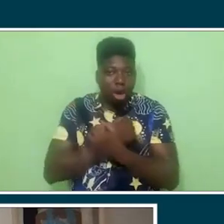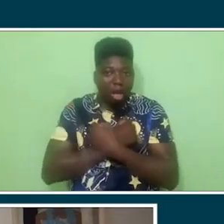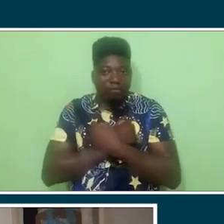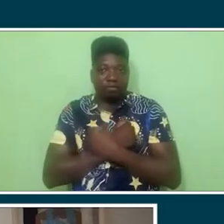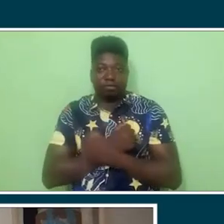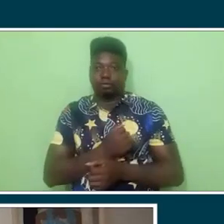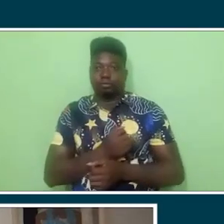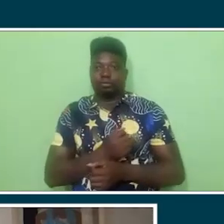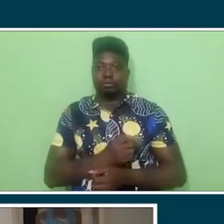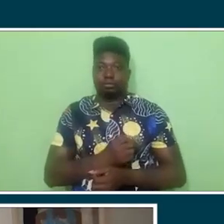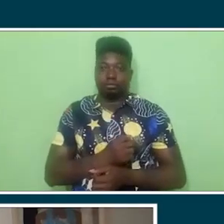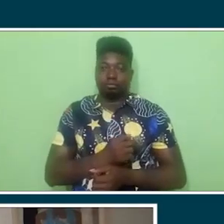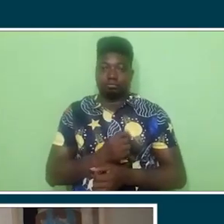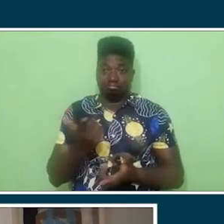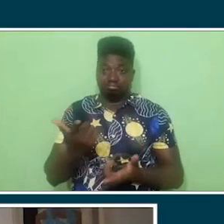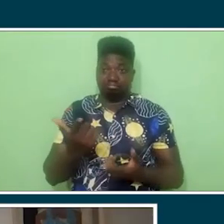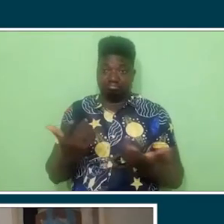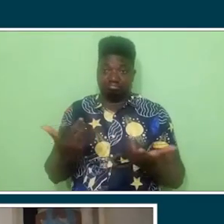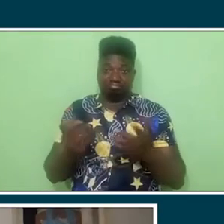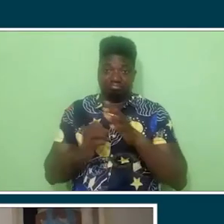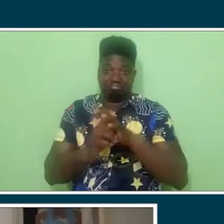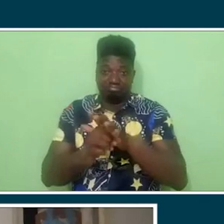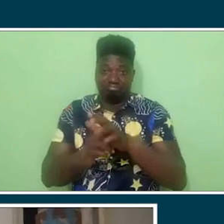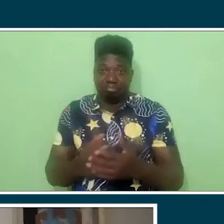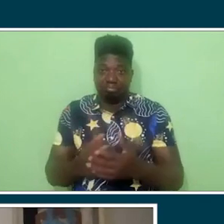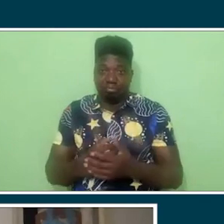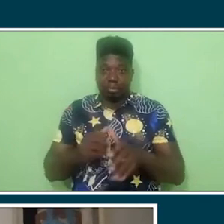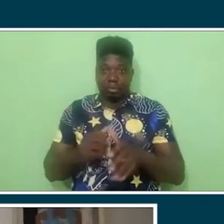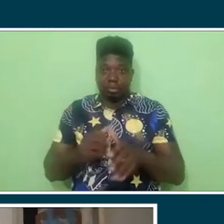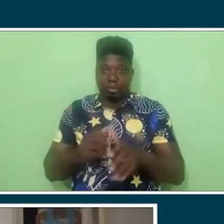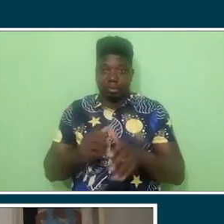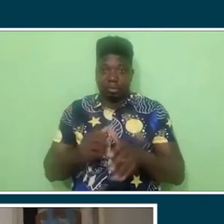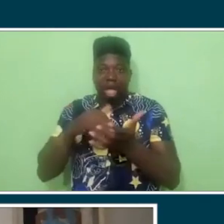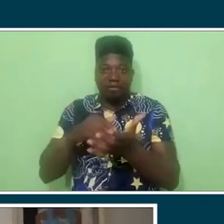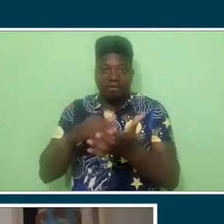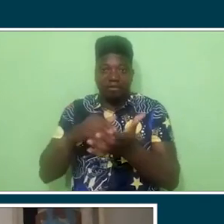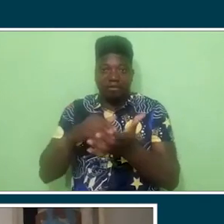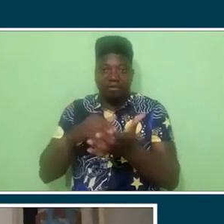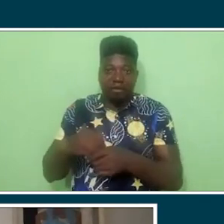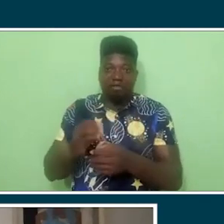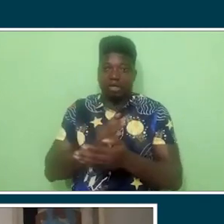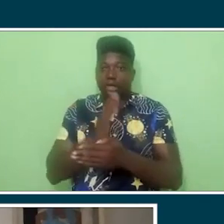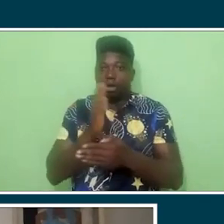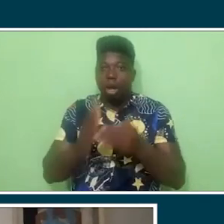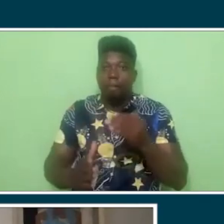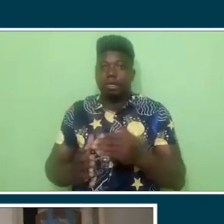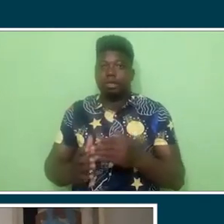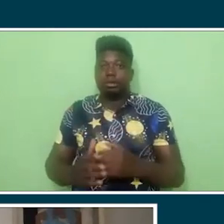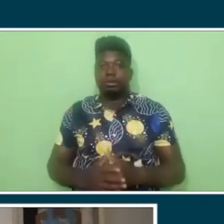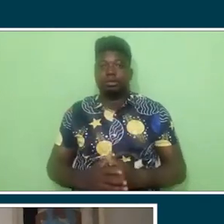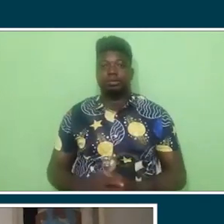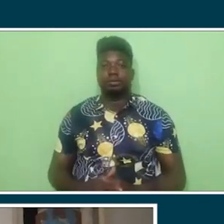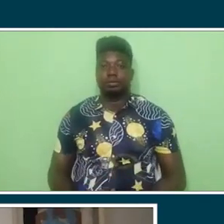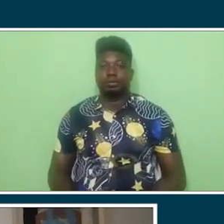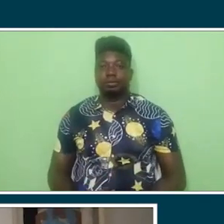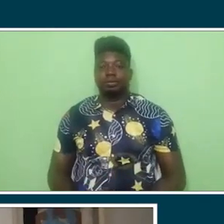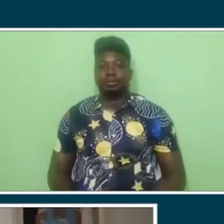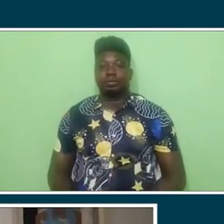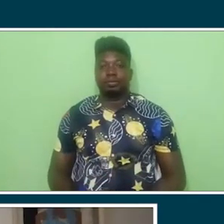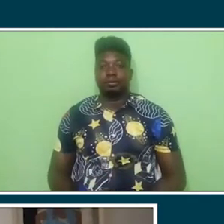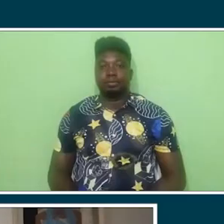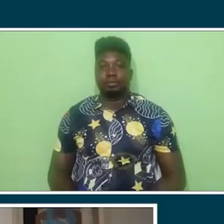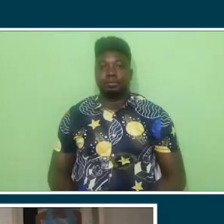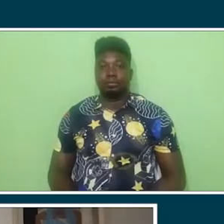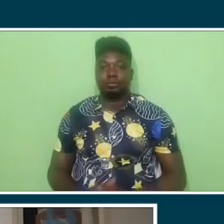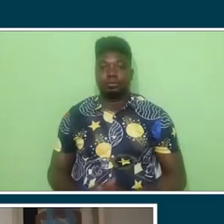decapitation. It's often like involves a complete rewiring of the nervous system. So I think